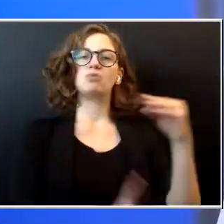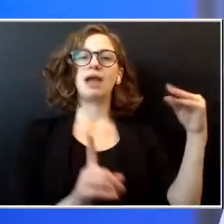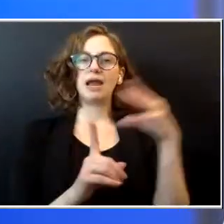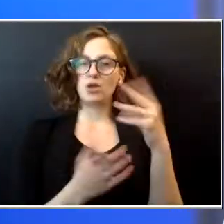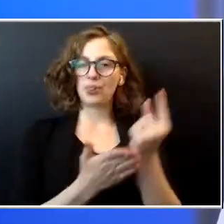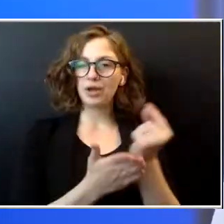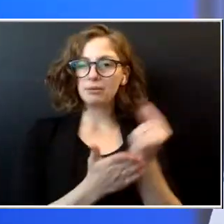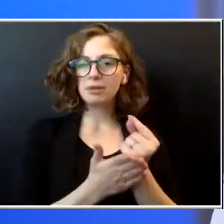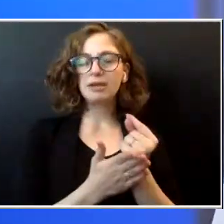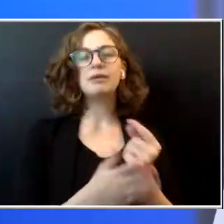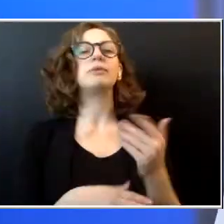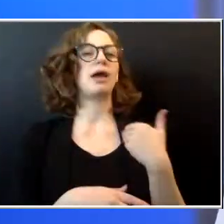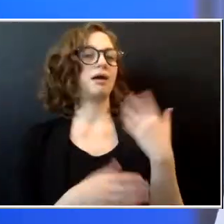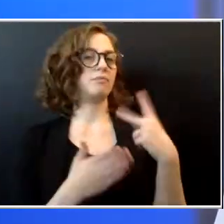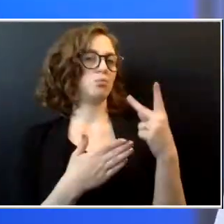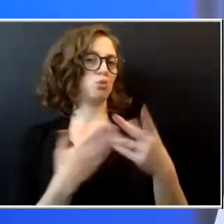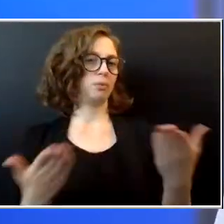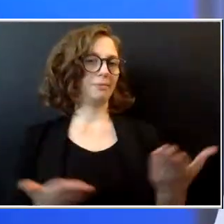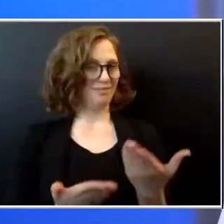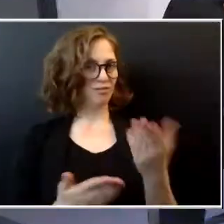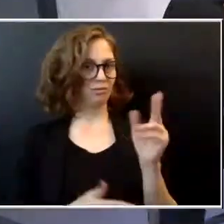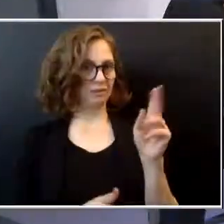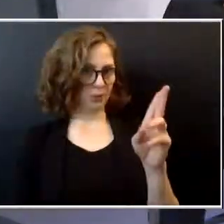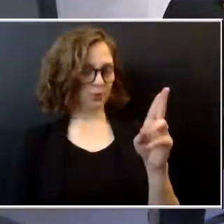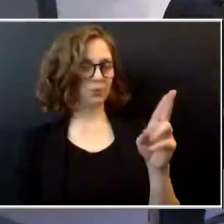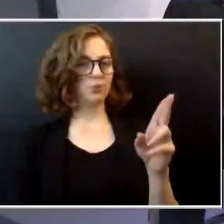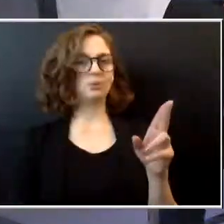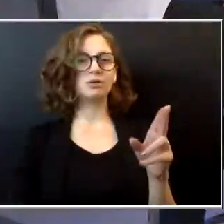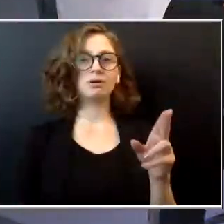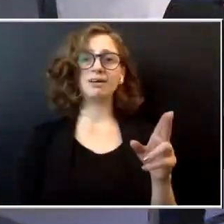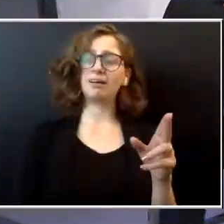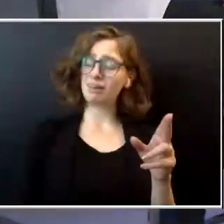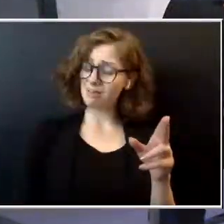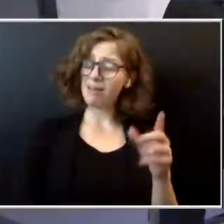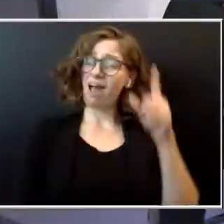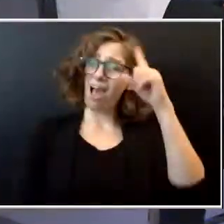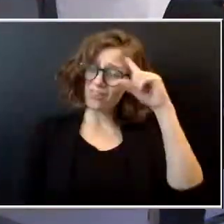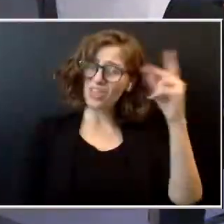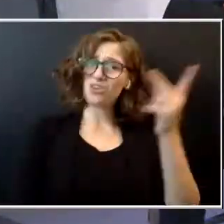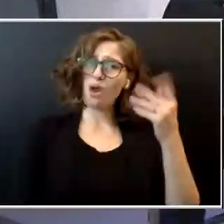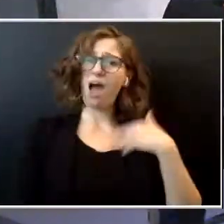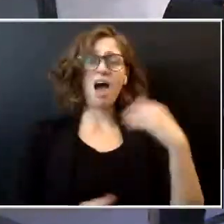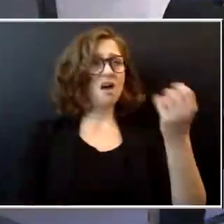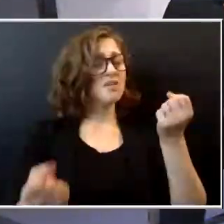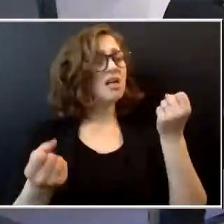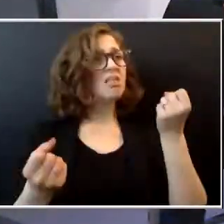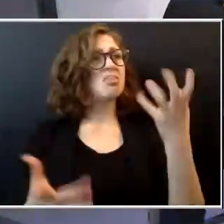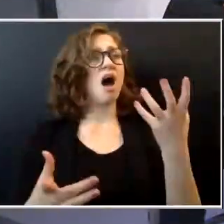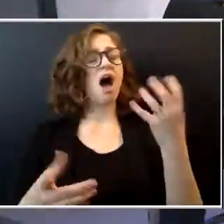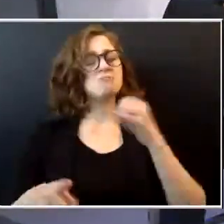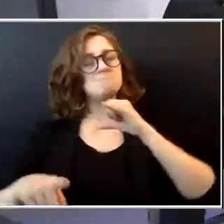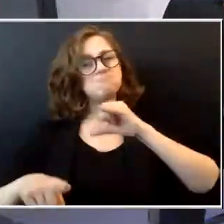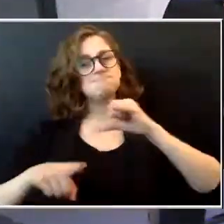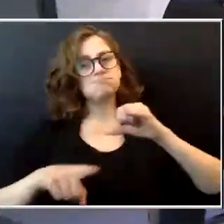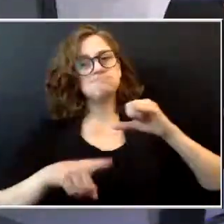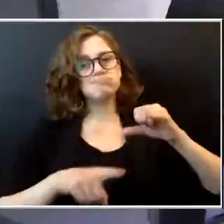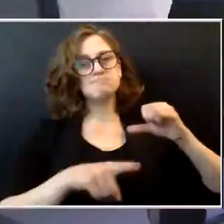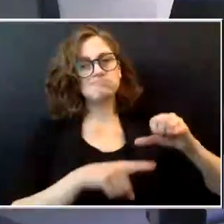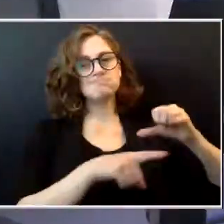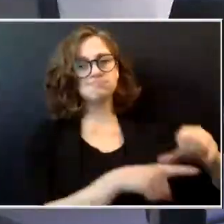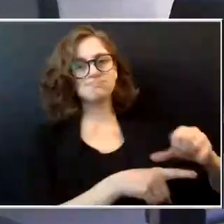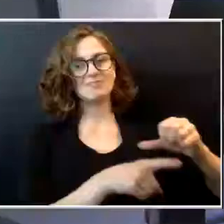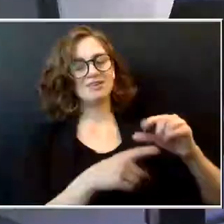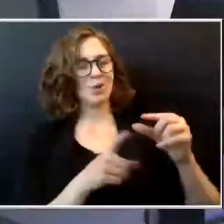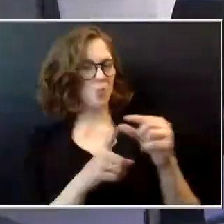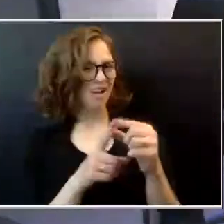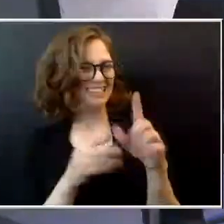at KU and everything where we are. You know what? I think you guys have a lot of big words around radiation therapy, and I think the good news is those are all really important and impressive words